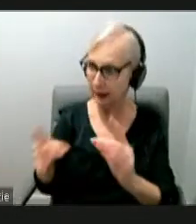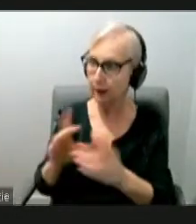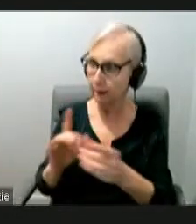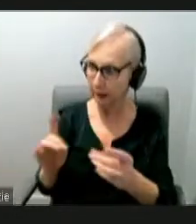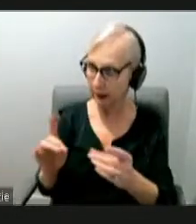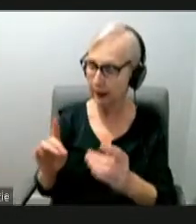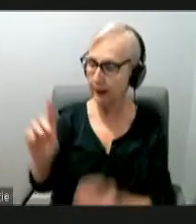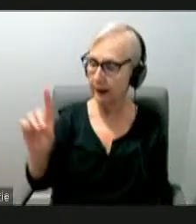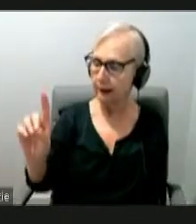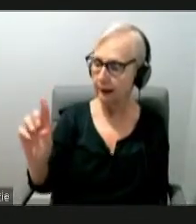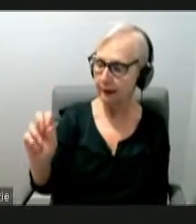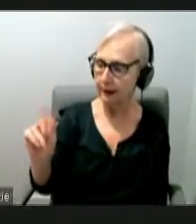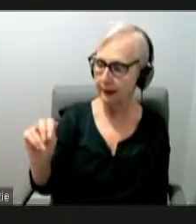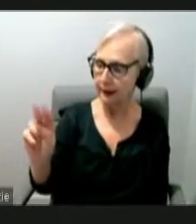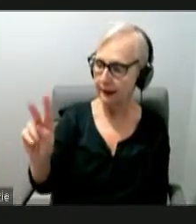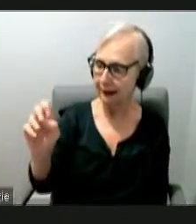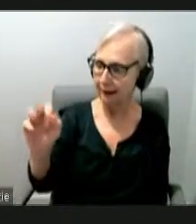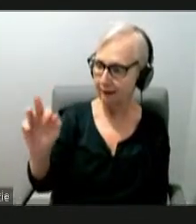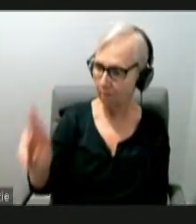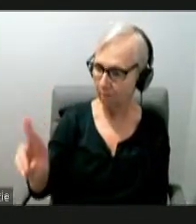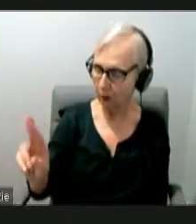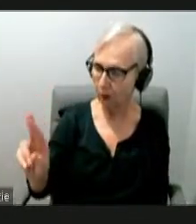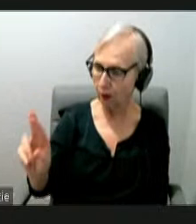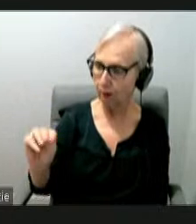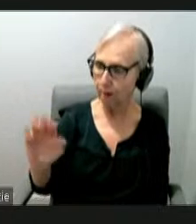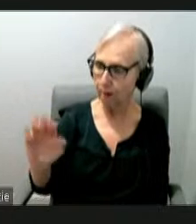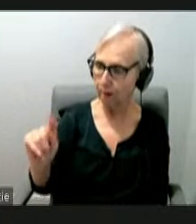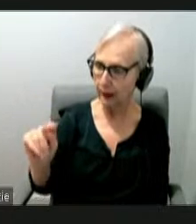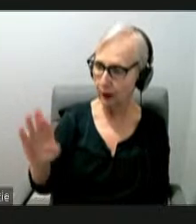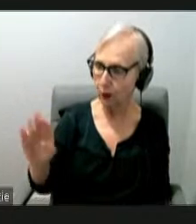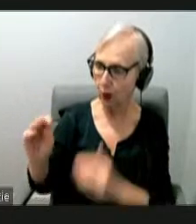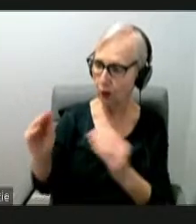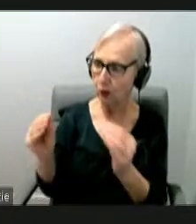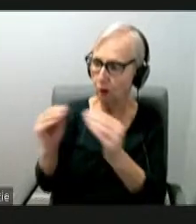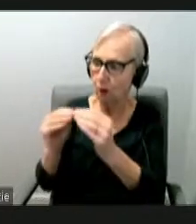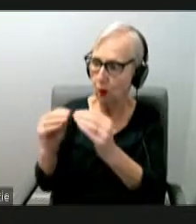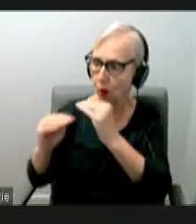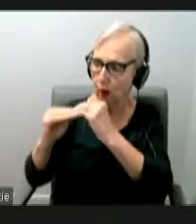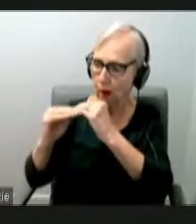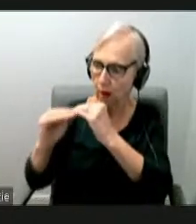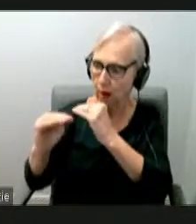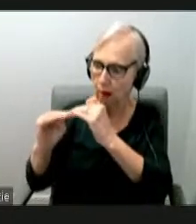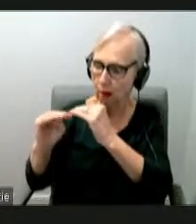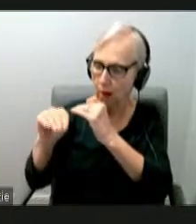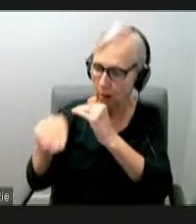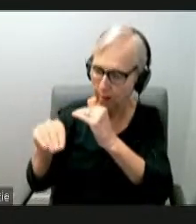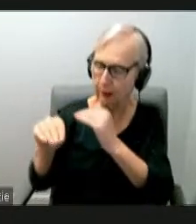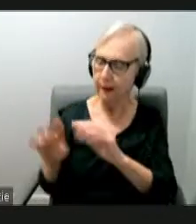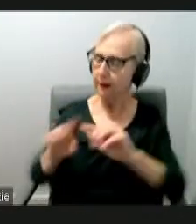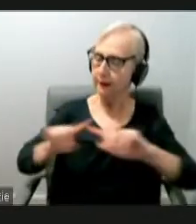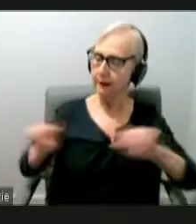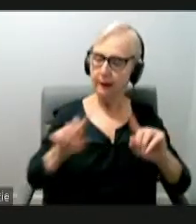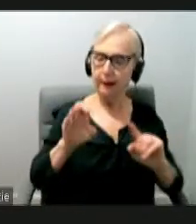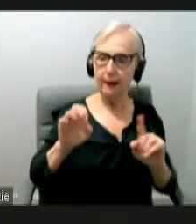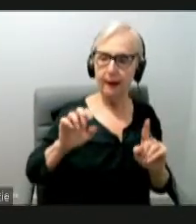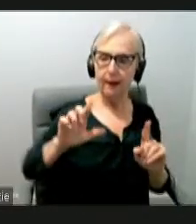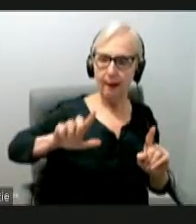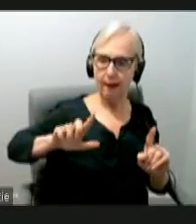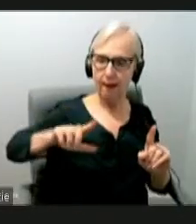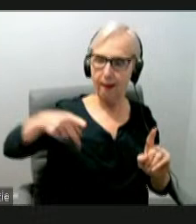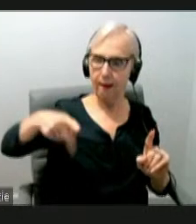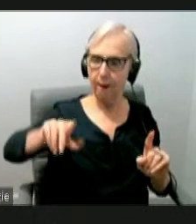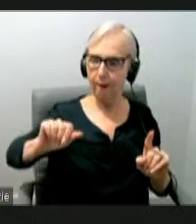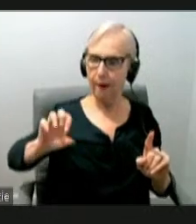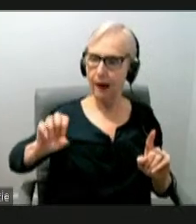Denver metro area, we are actually seeing a little bit more of a stable trend or a declining trend, but El Paso County is a place where we are seeing a